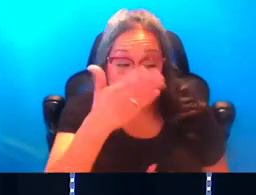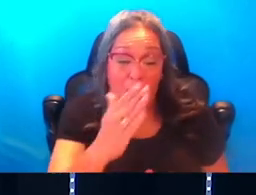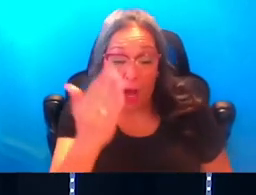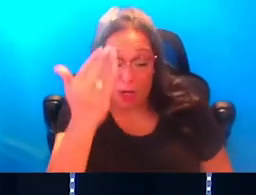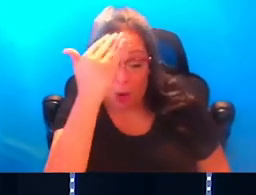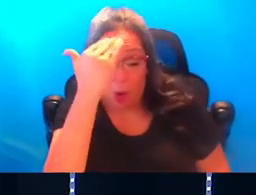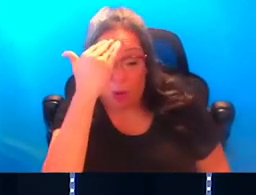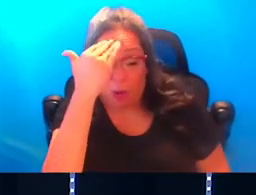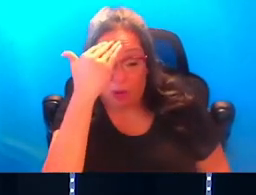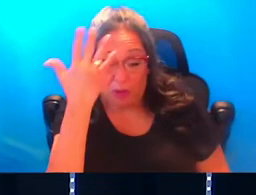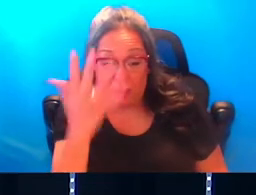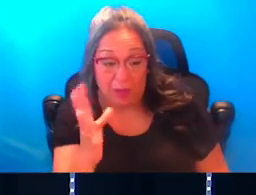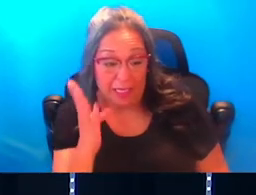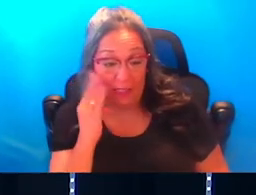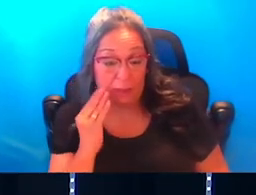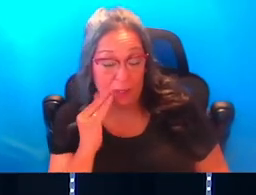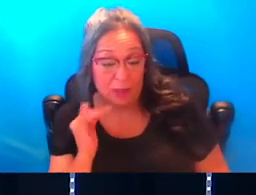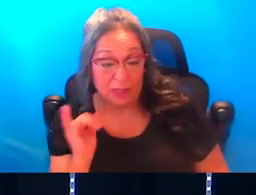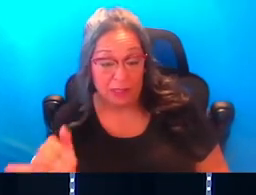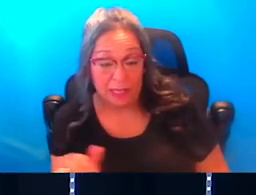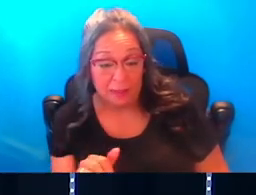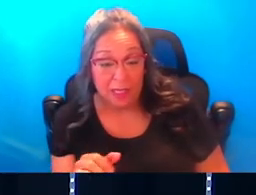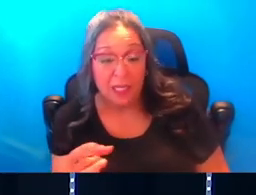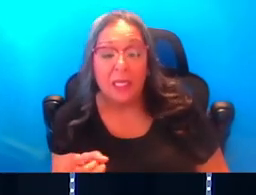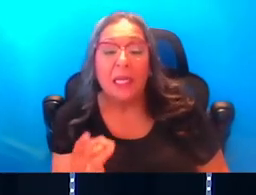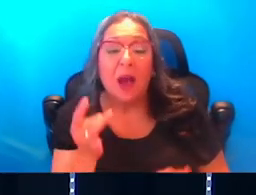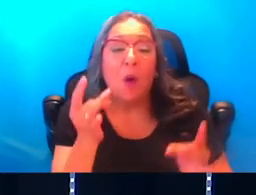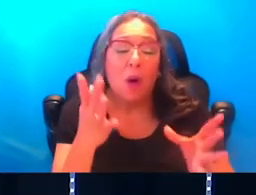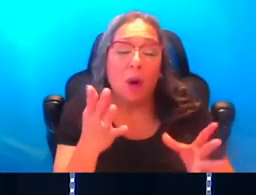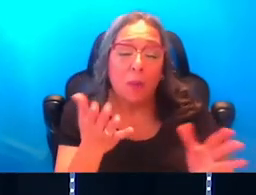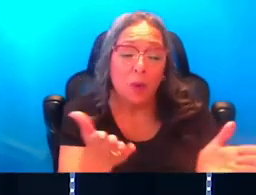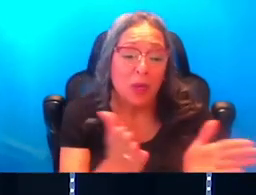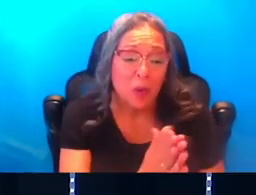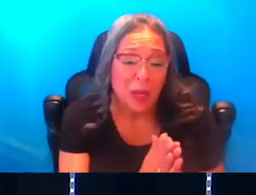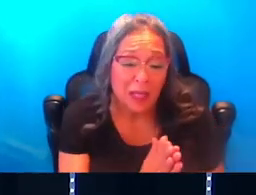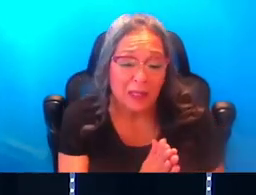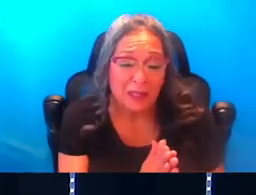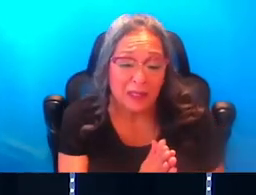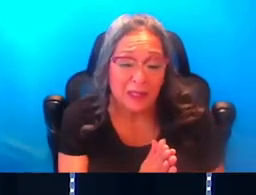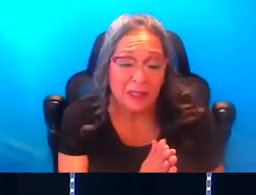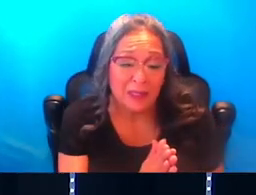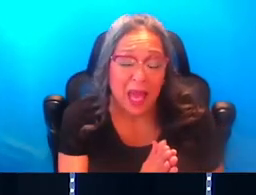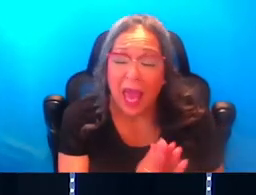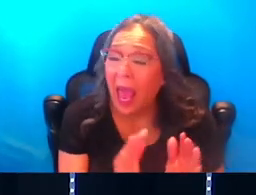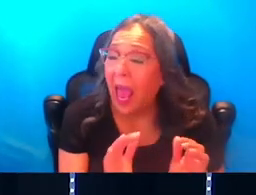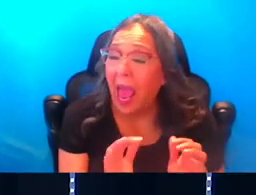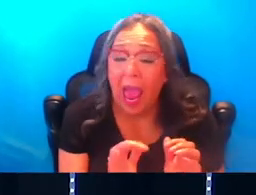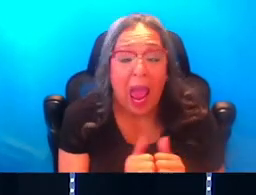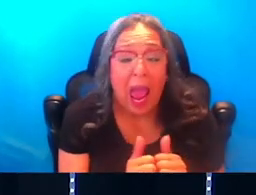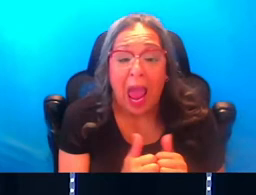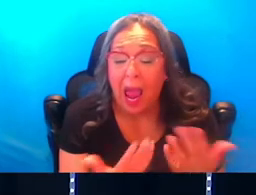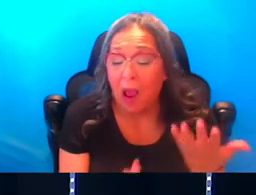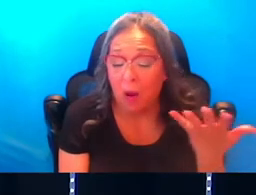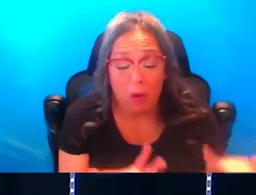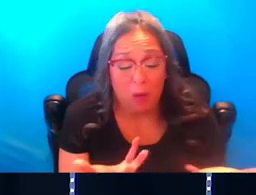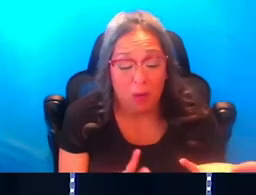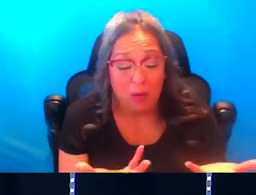here. It's a terrible request. How in the world is